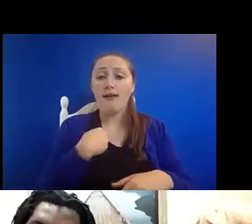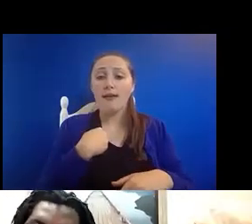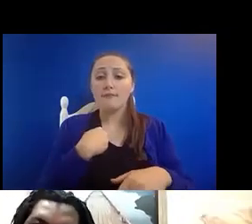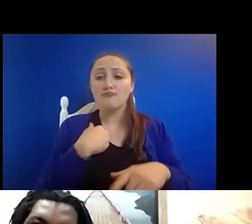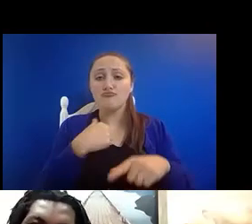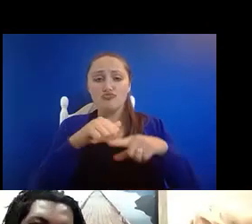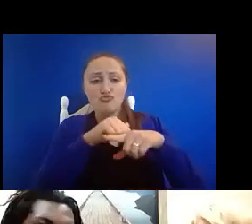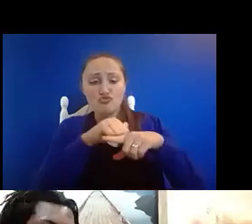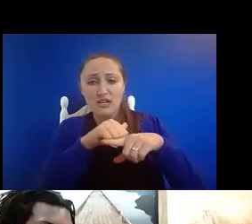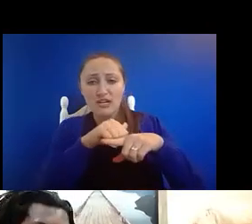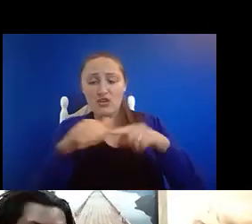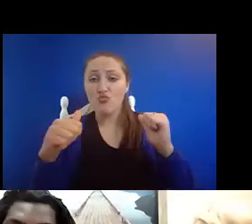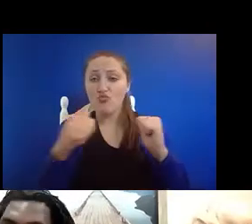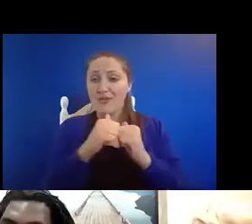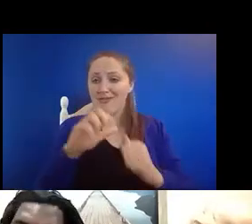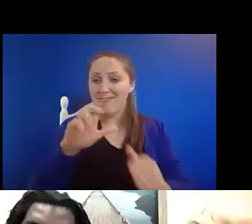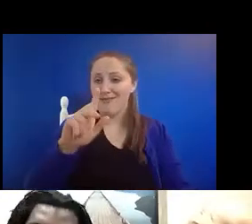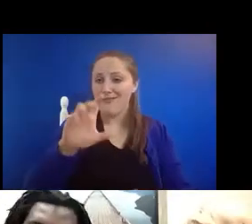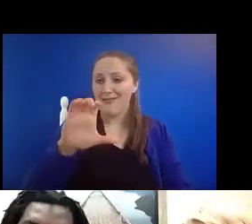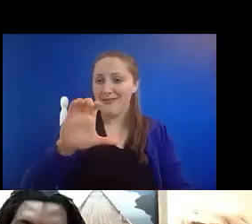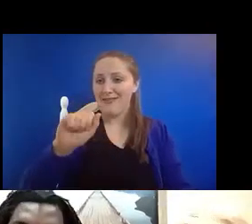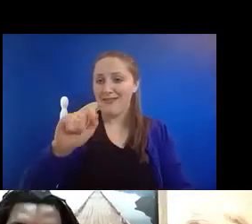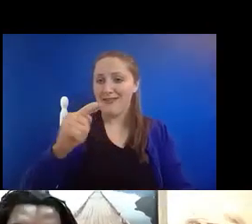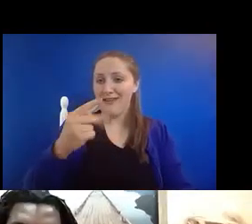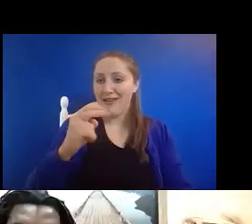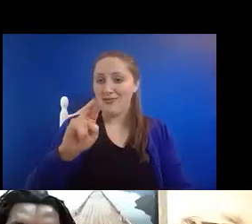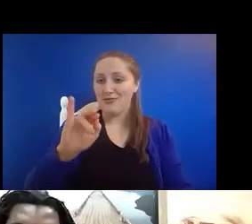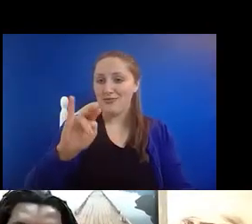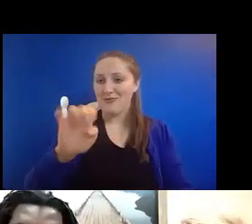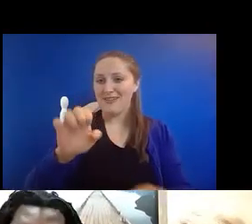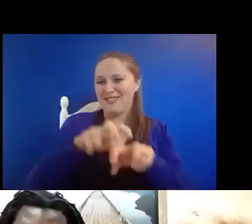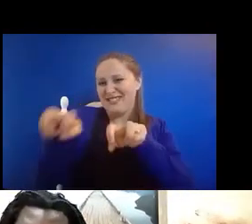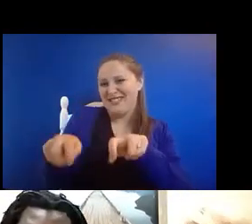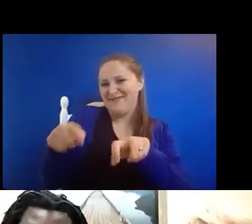training with Catherine. I have Catherine sitting here.